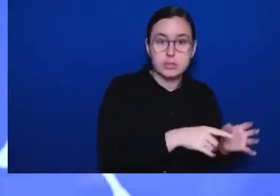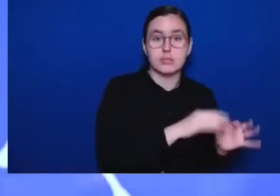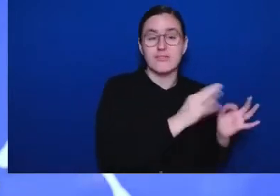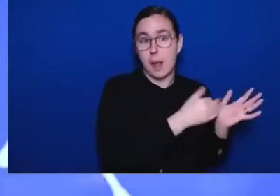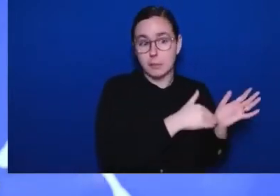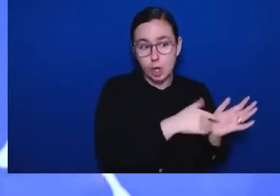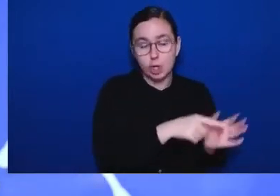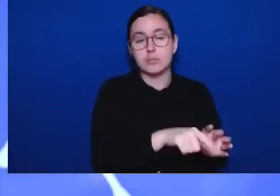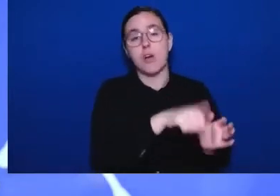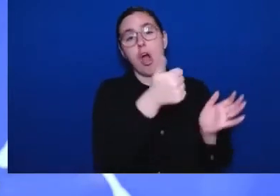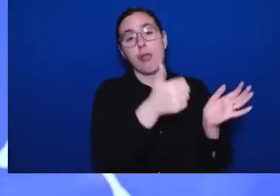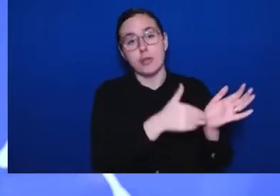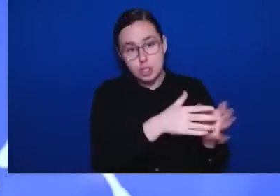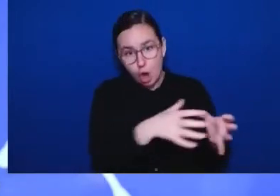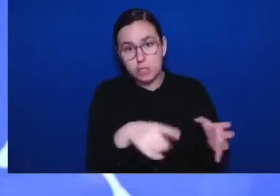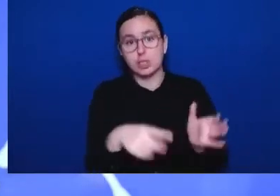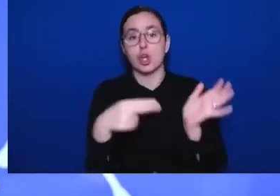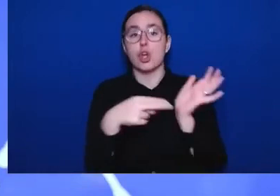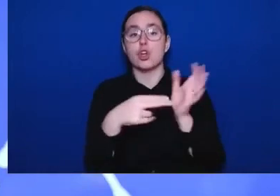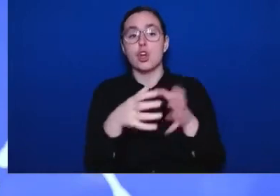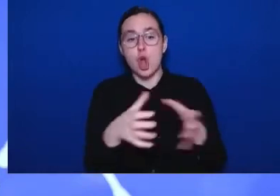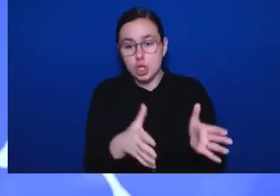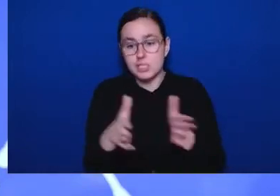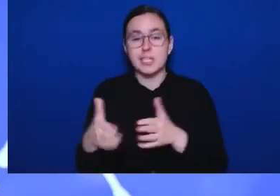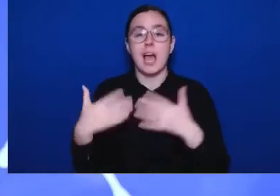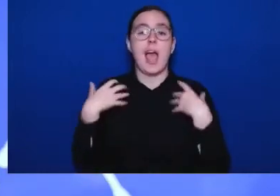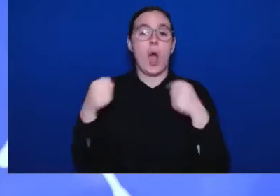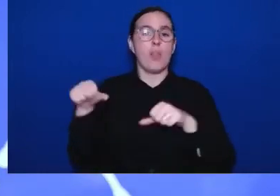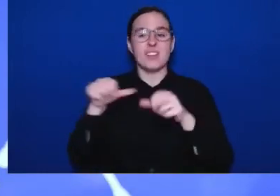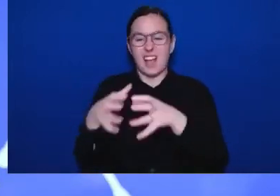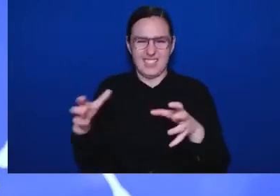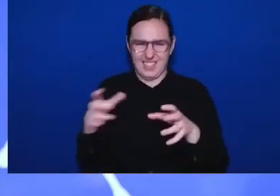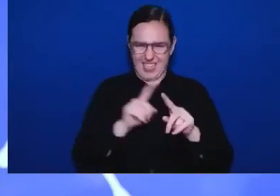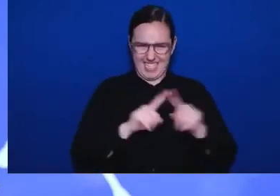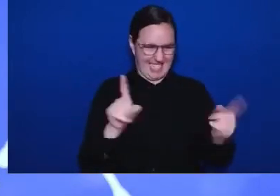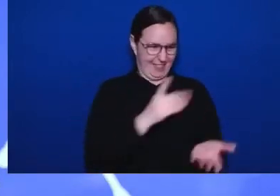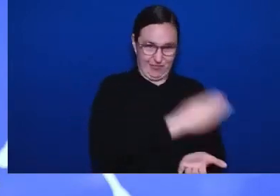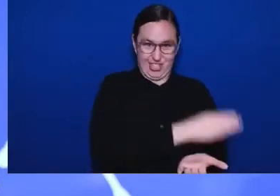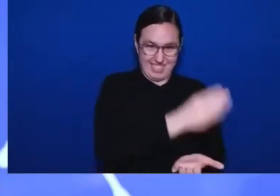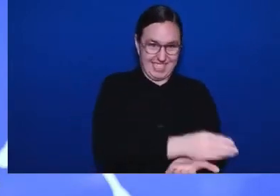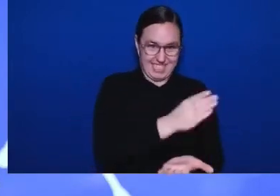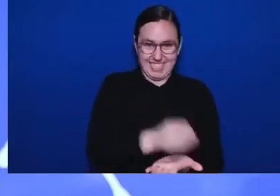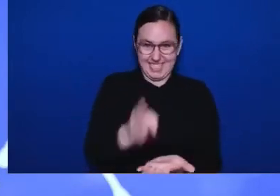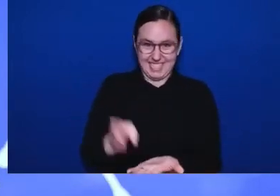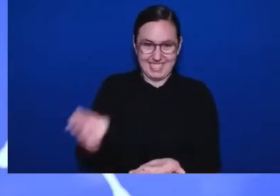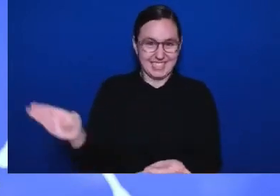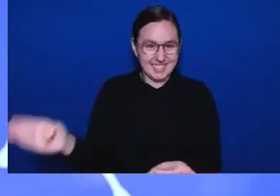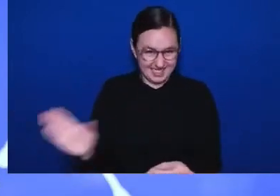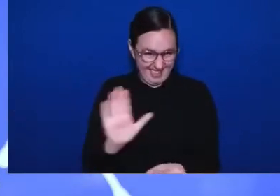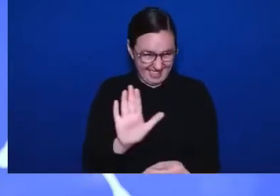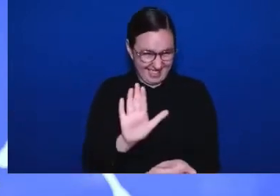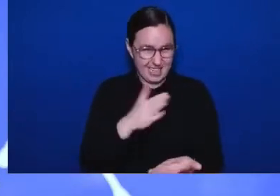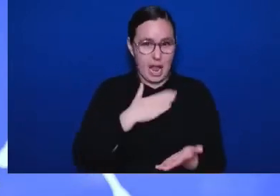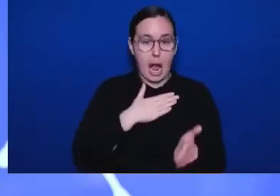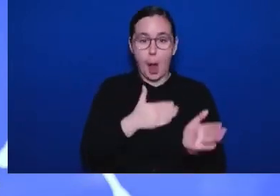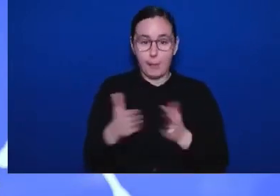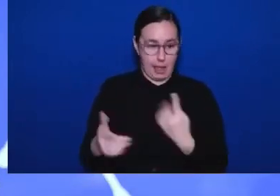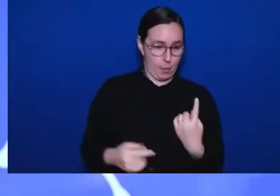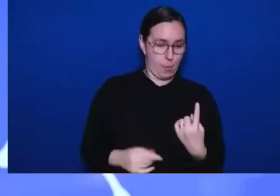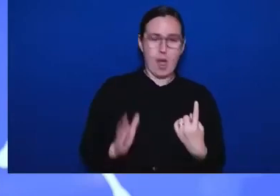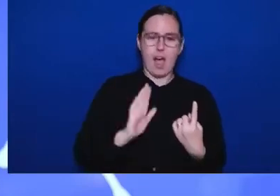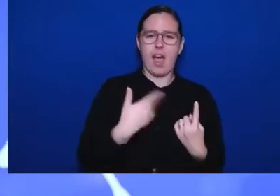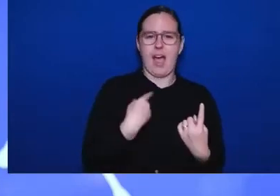And I won't bore you with the long list of things we're doing in those areas. But what this involves